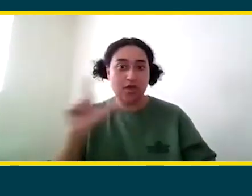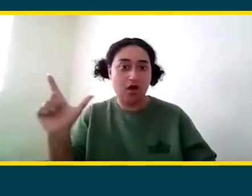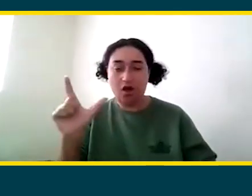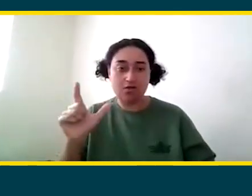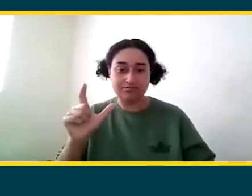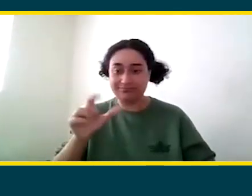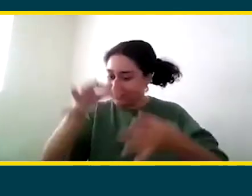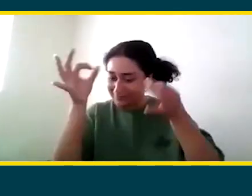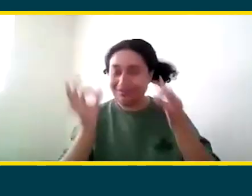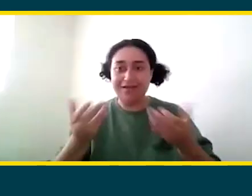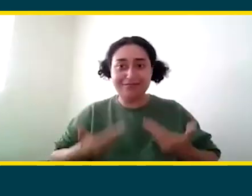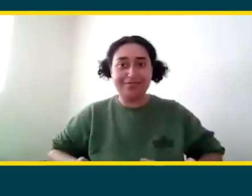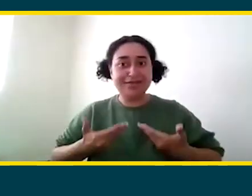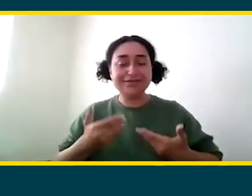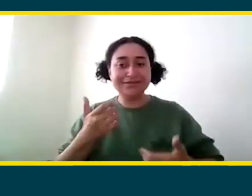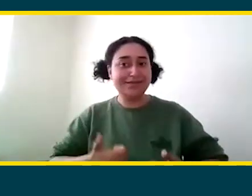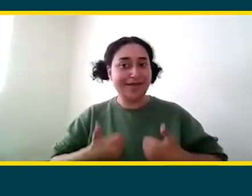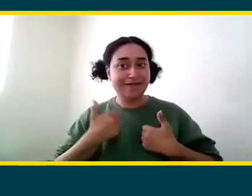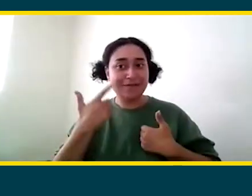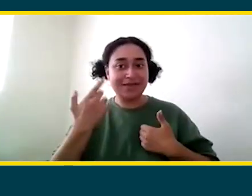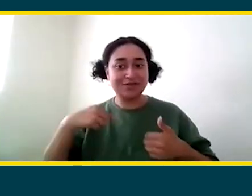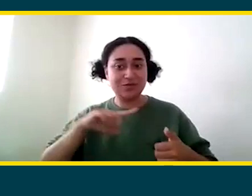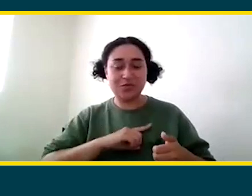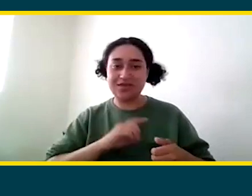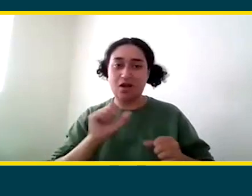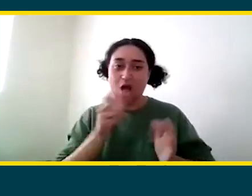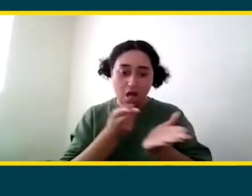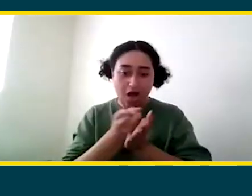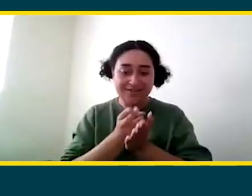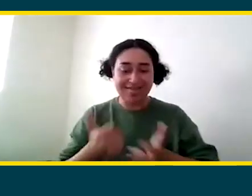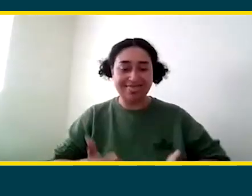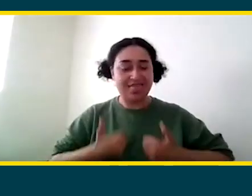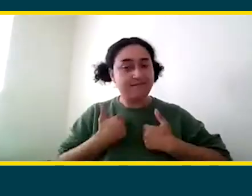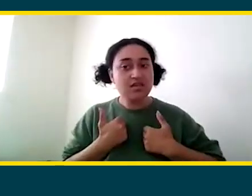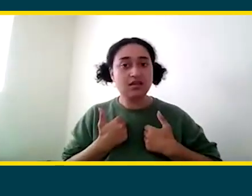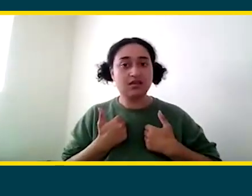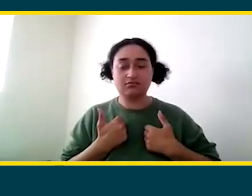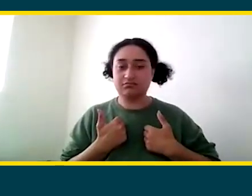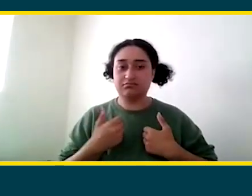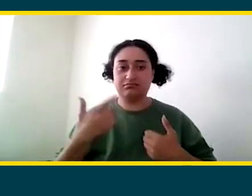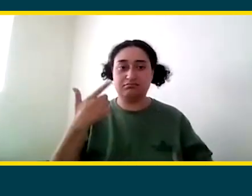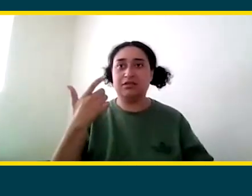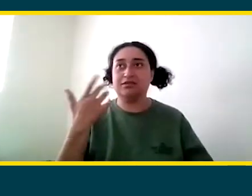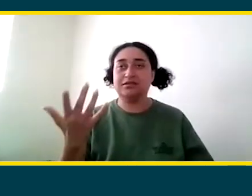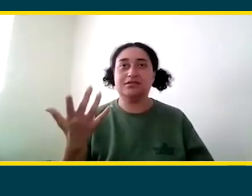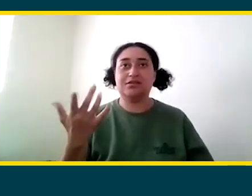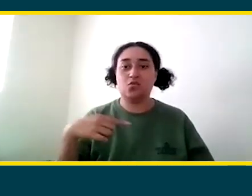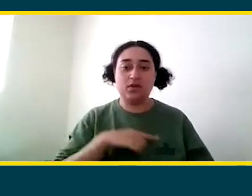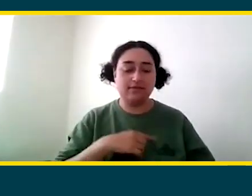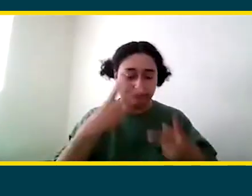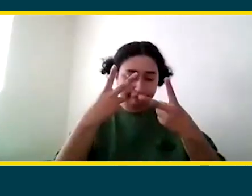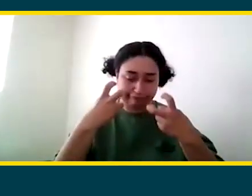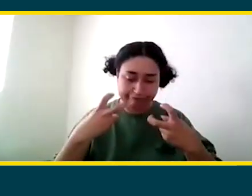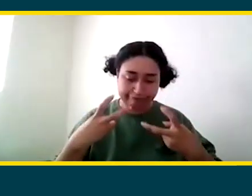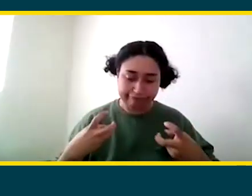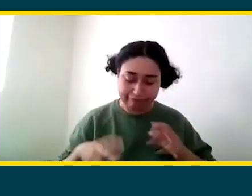picked this because we all genuinely are living our lives because we've looked inside of